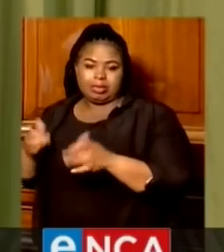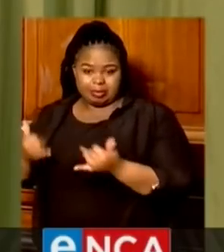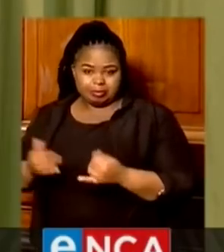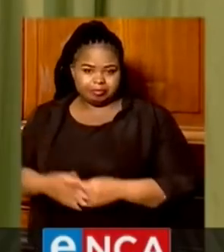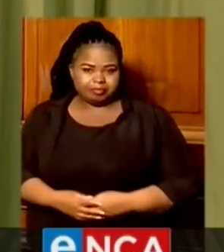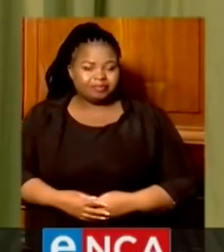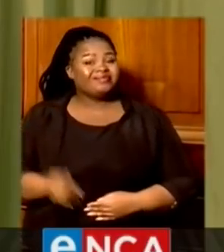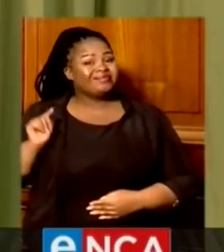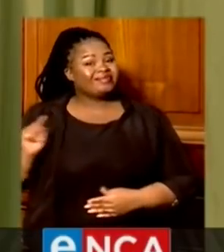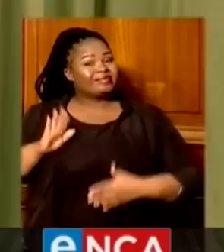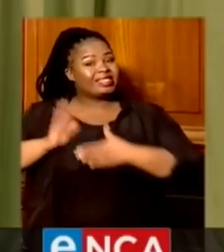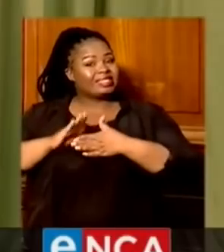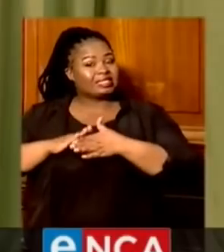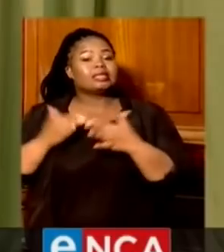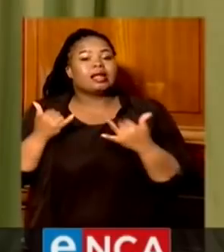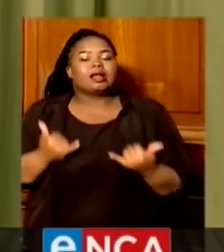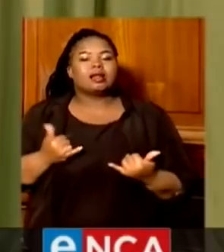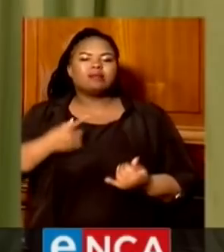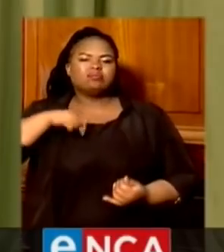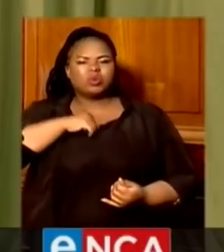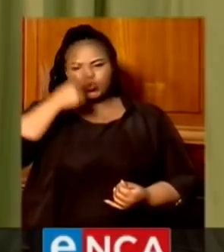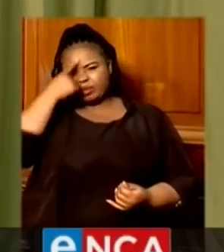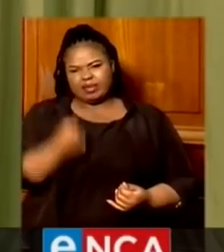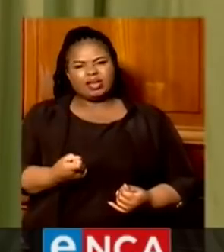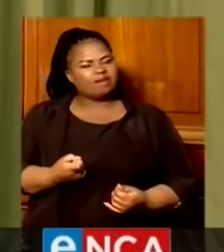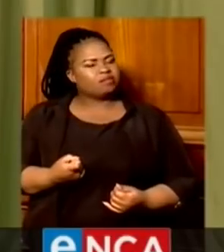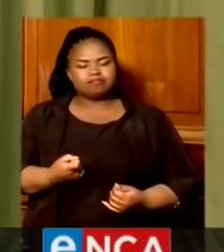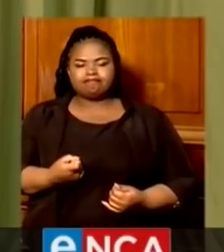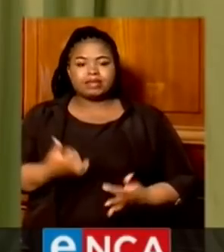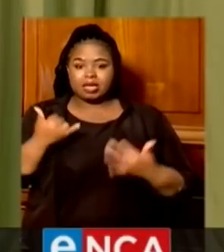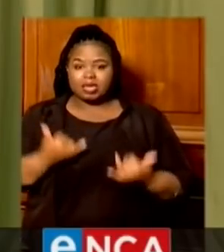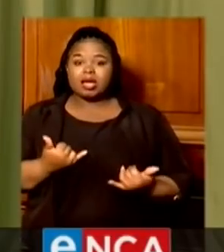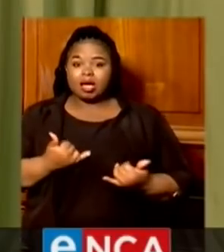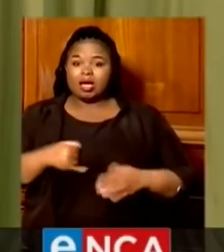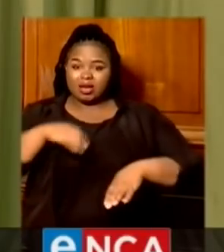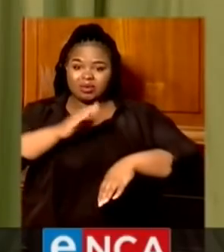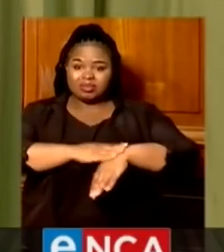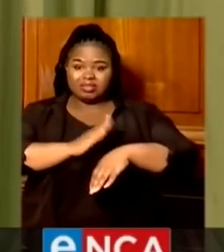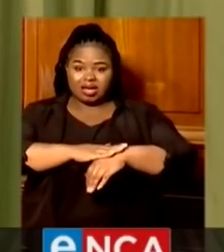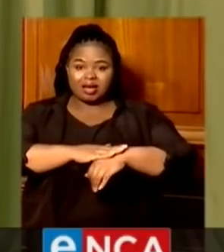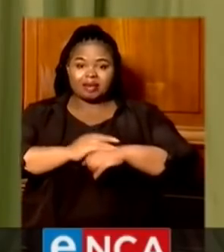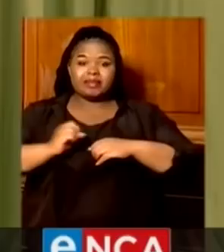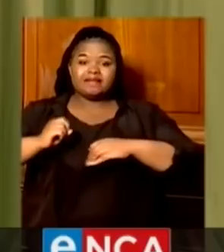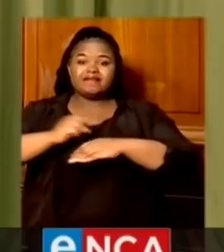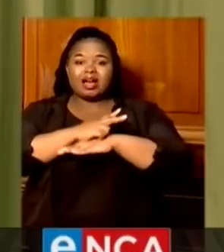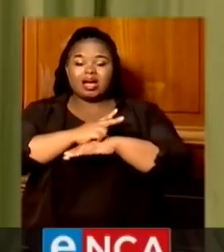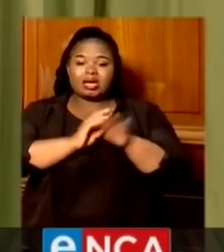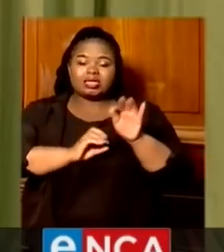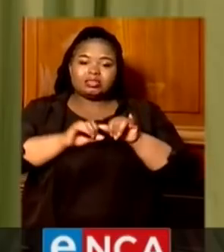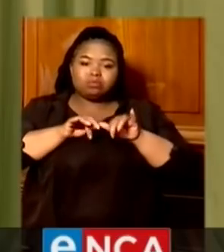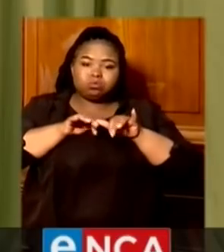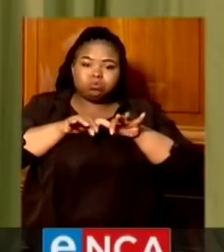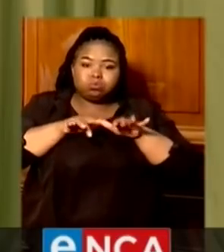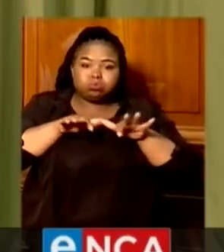So this is the reason why we believe that during the surge, we need to actually focus on one set